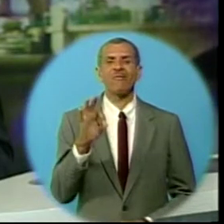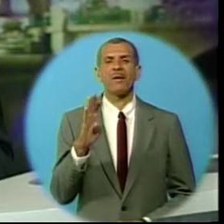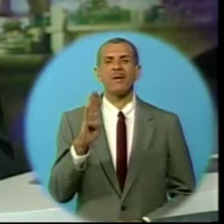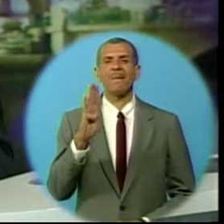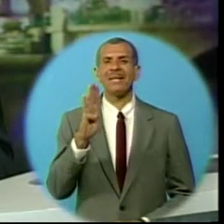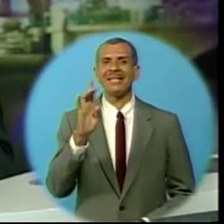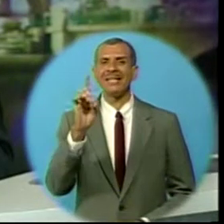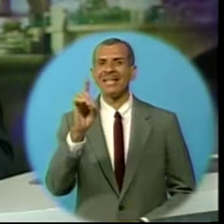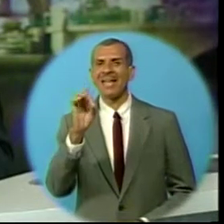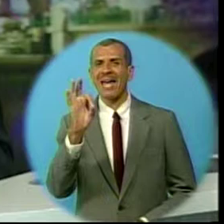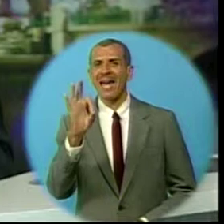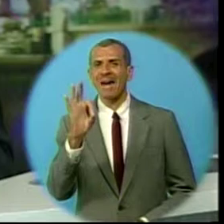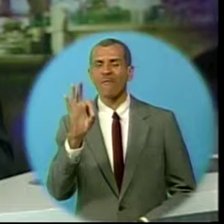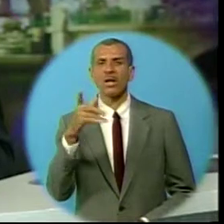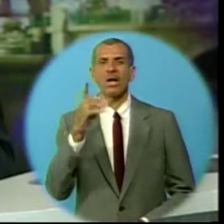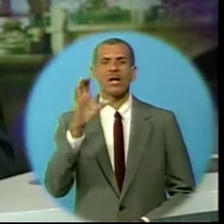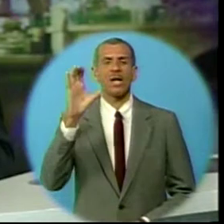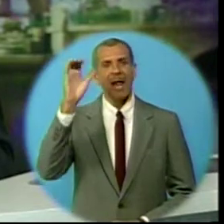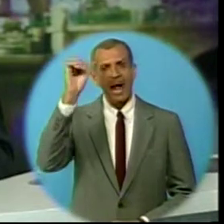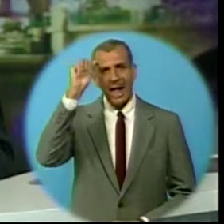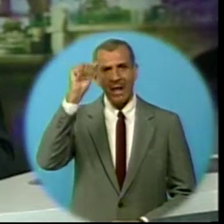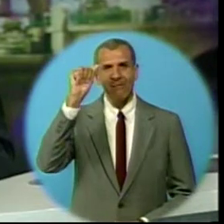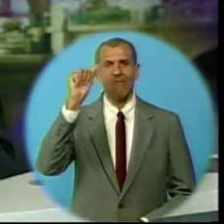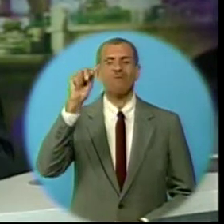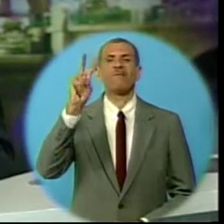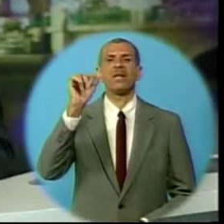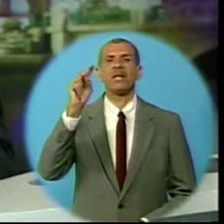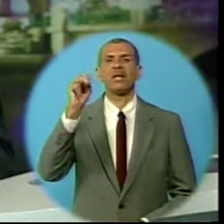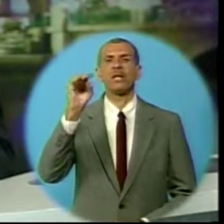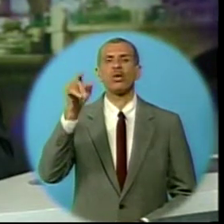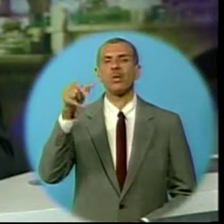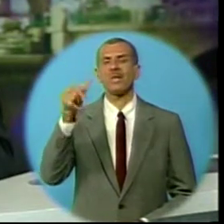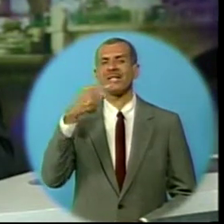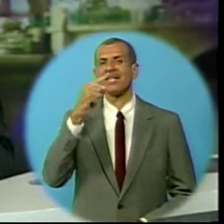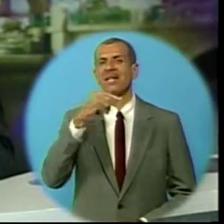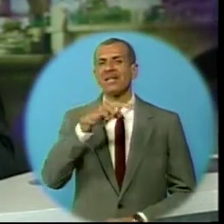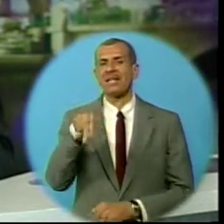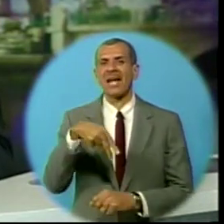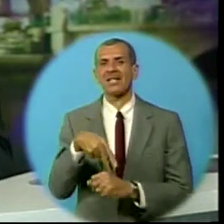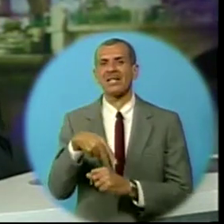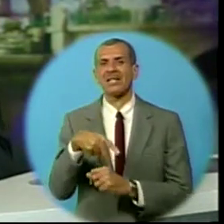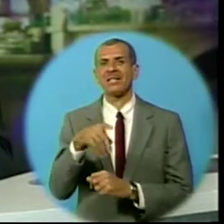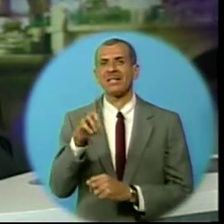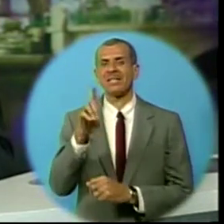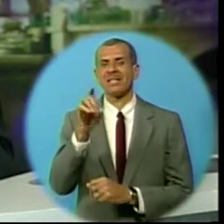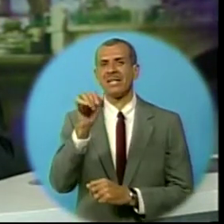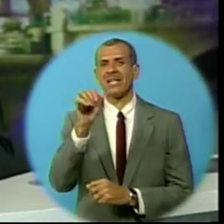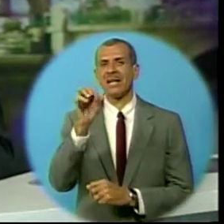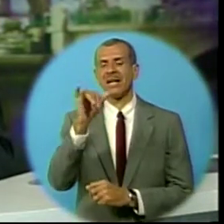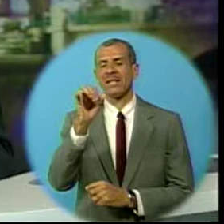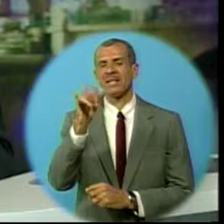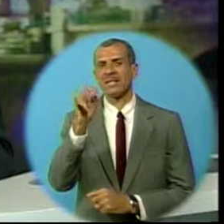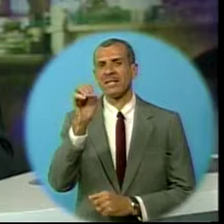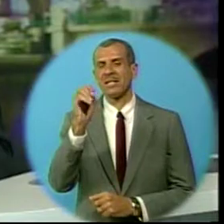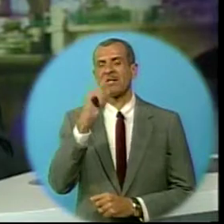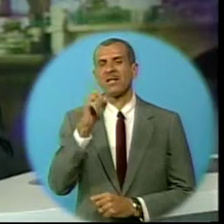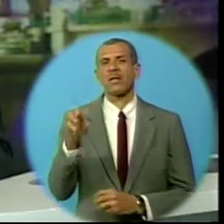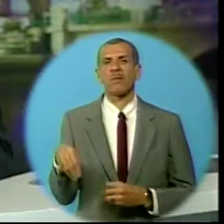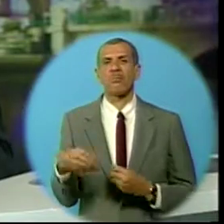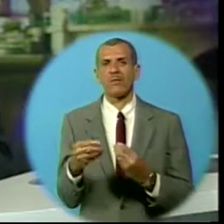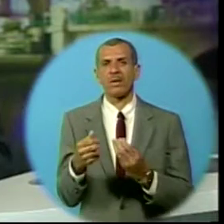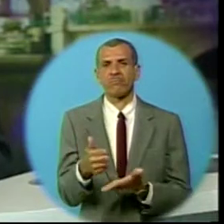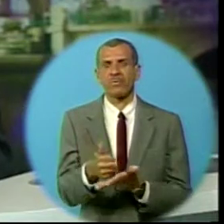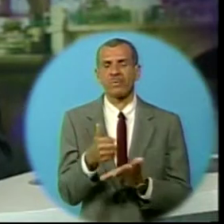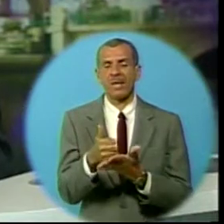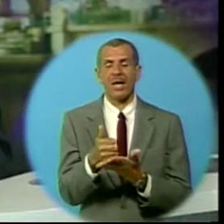Defense Force, Colonel Alvin Quinton, says there should there be a national disaster, the BDF can provide additional accommodation